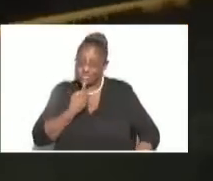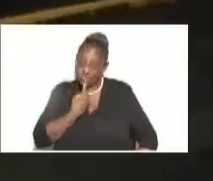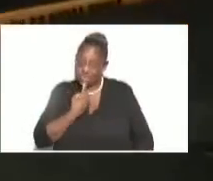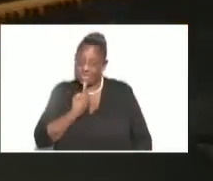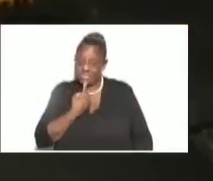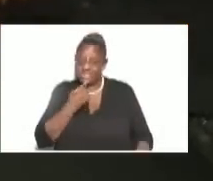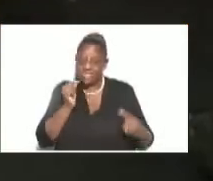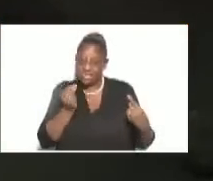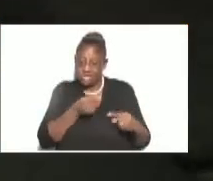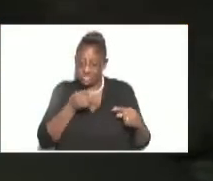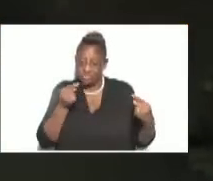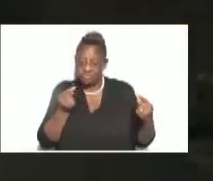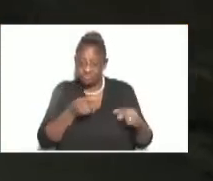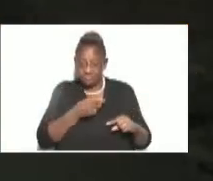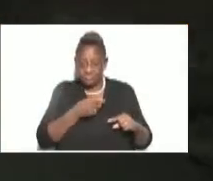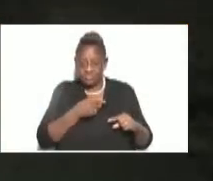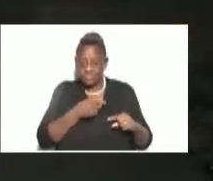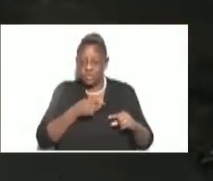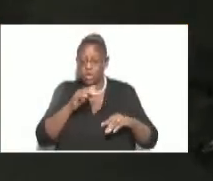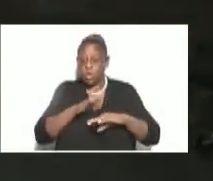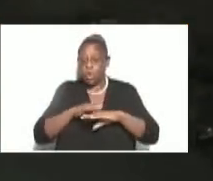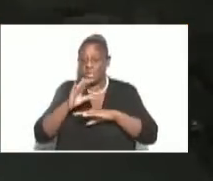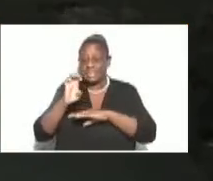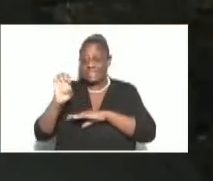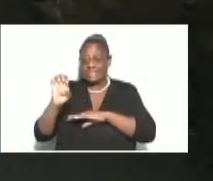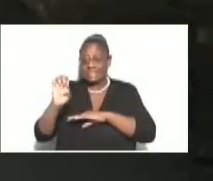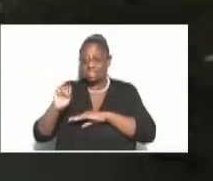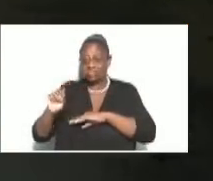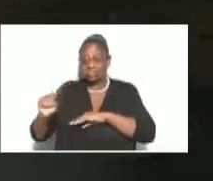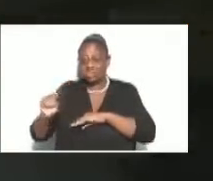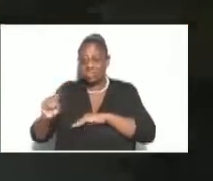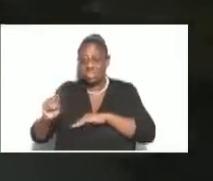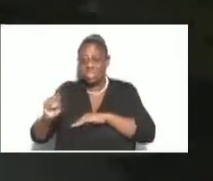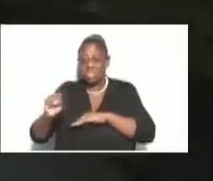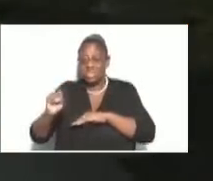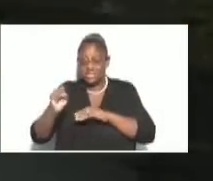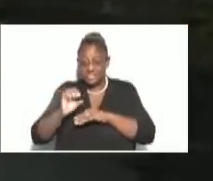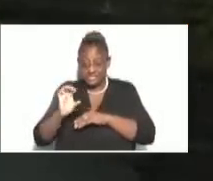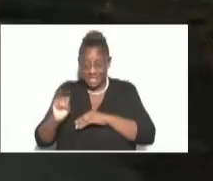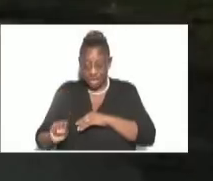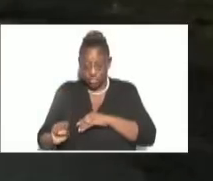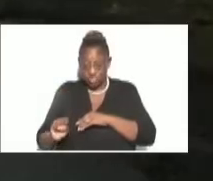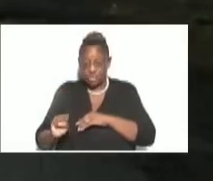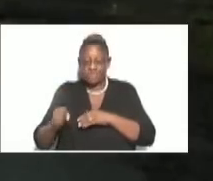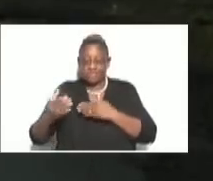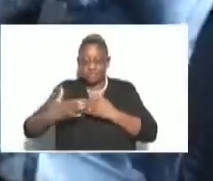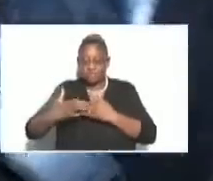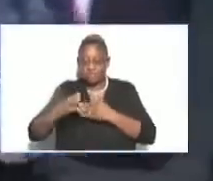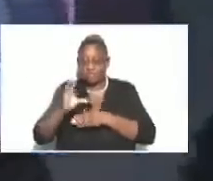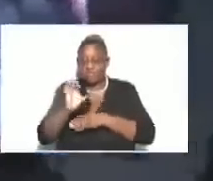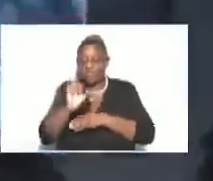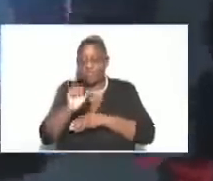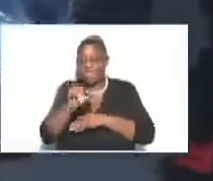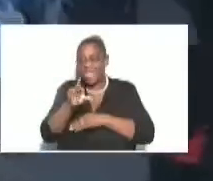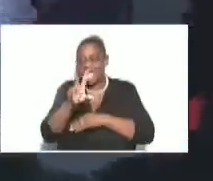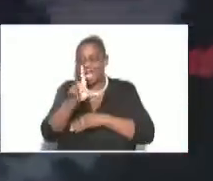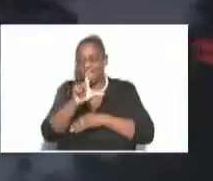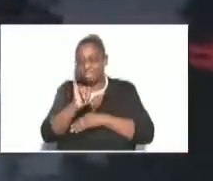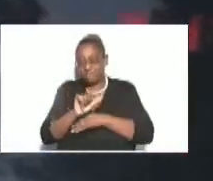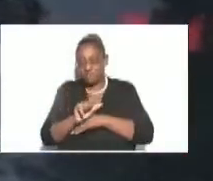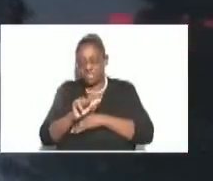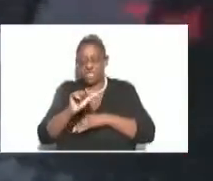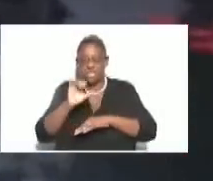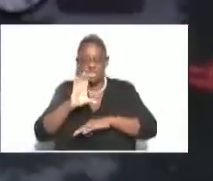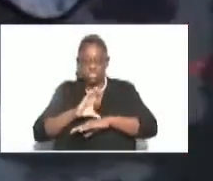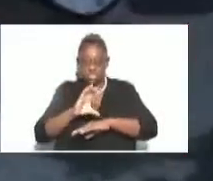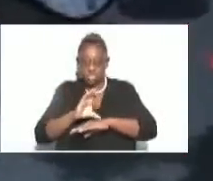this early morning deadly collision on East Street South near Calvary Deliverance Church. Head of the Royal Bahamas Police Force Traffic Division, David